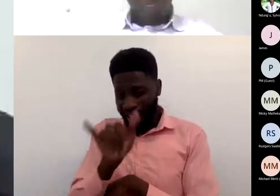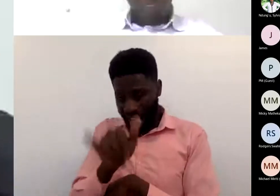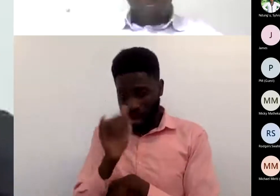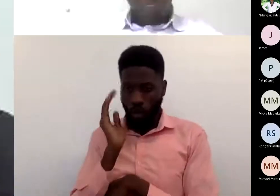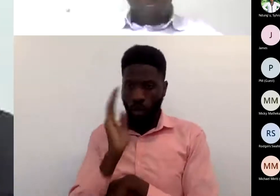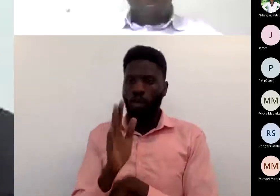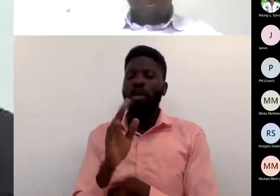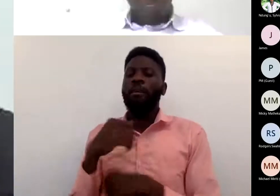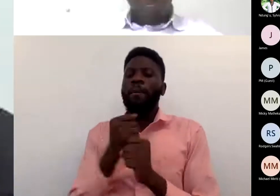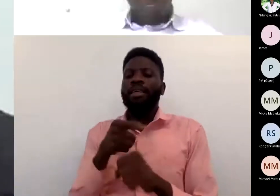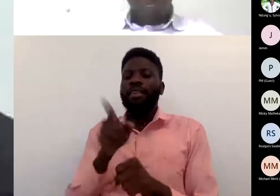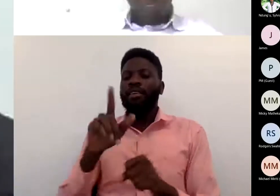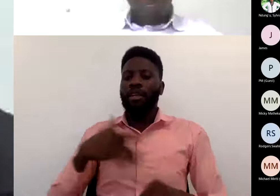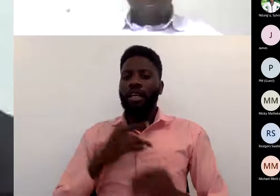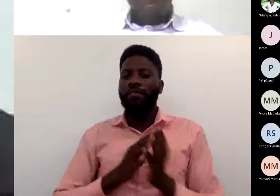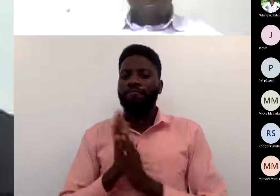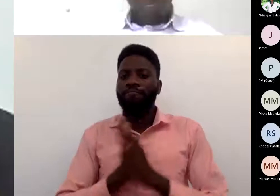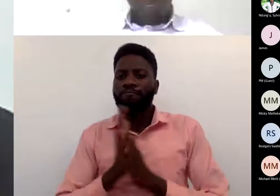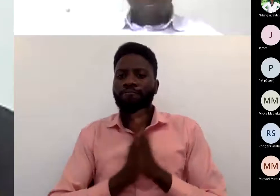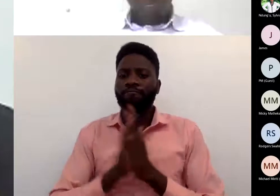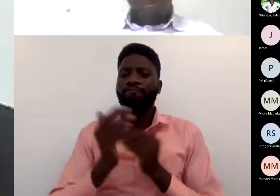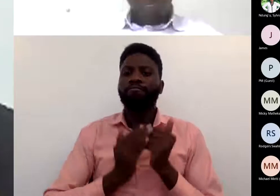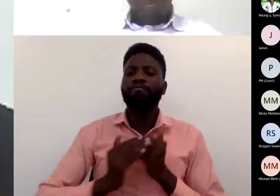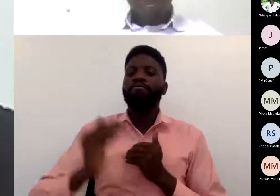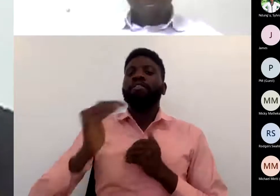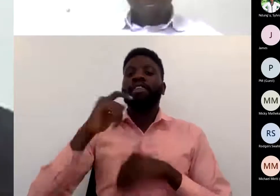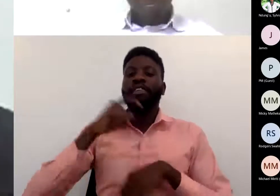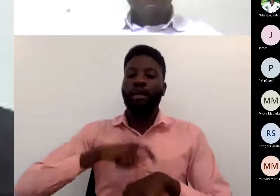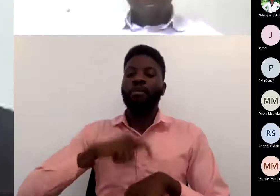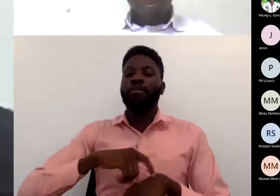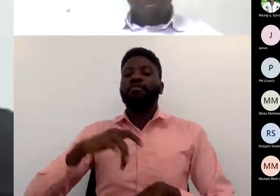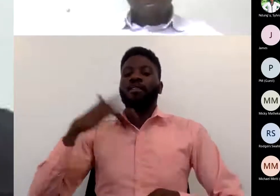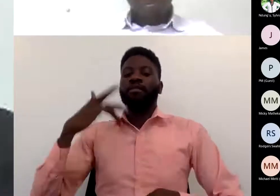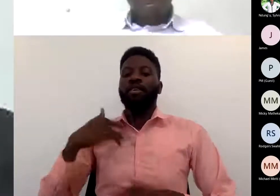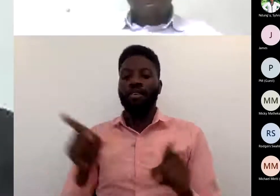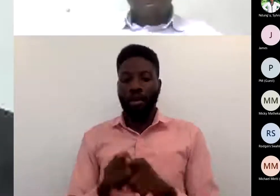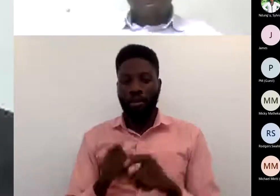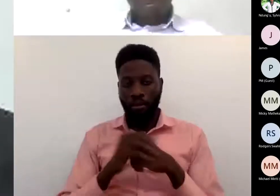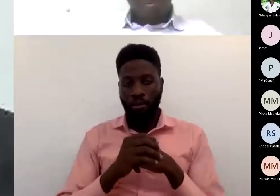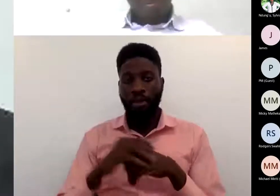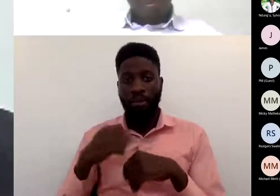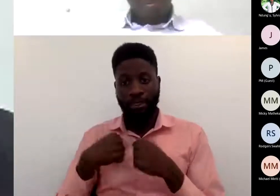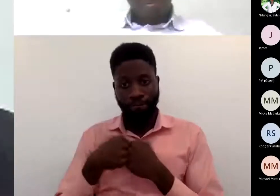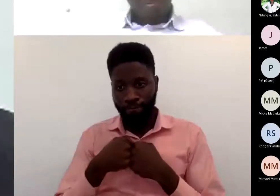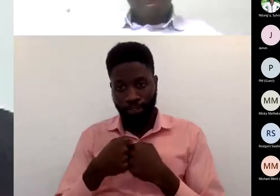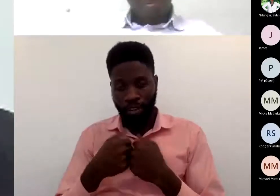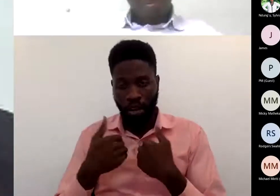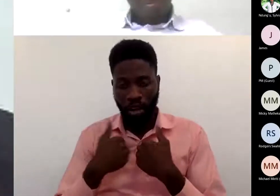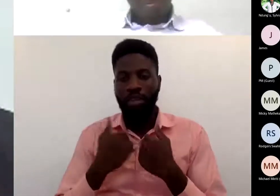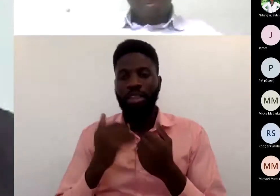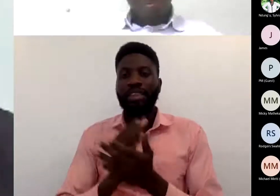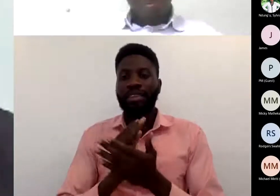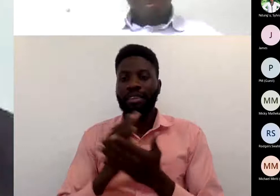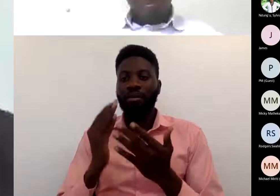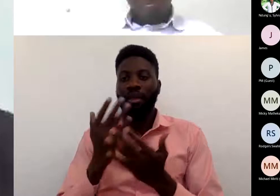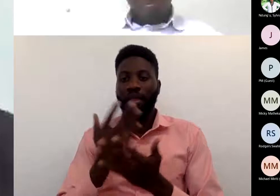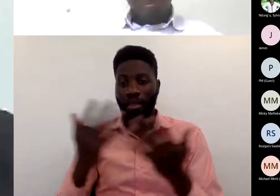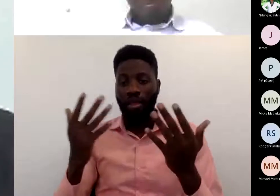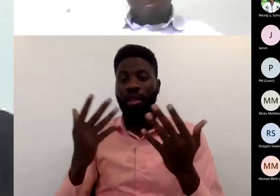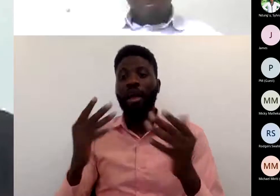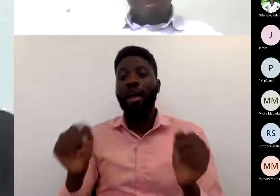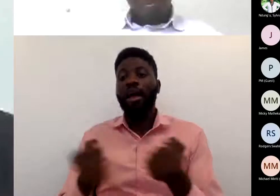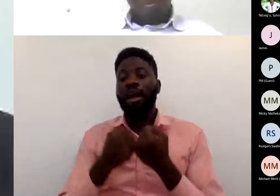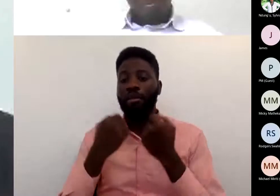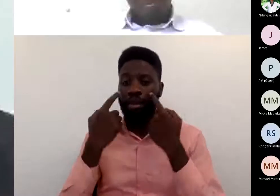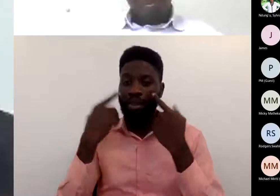and momentum that you will see from time to time. Now, from the travels that I've had, some of the things that have stood out is